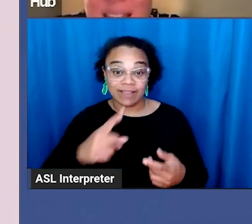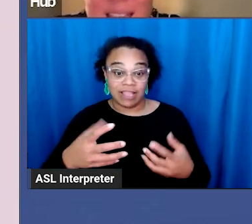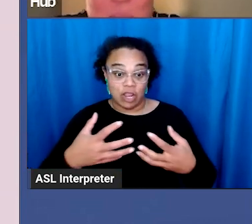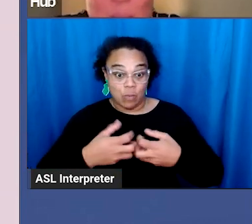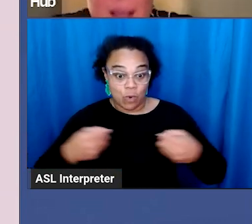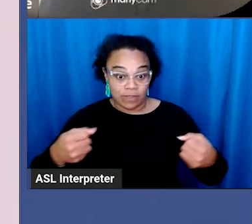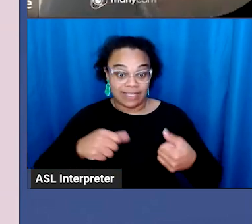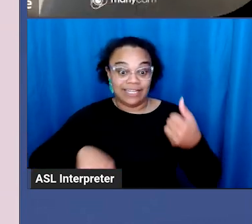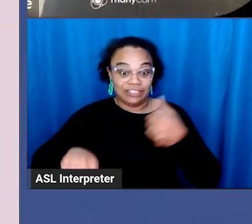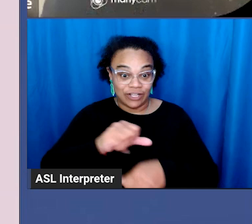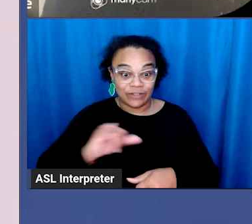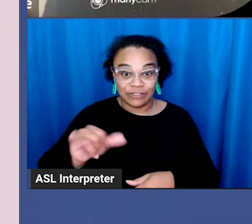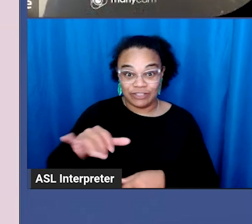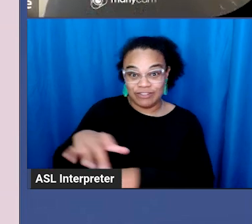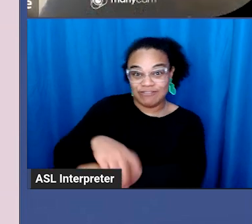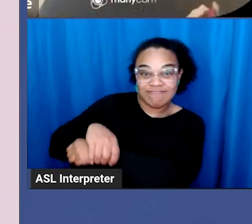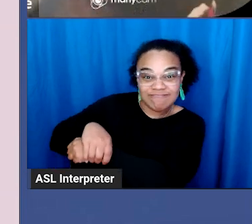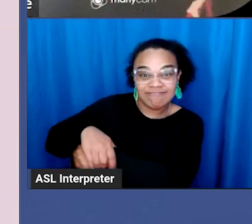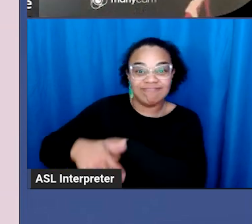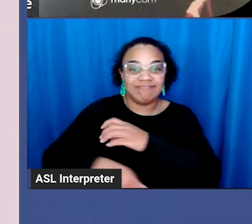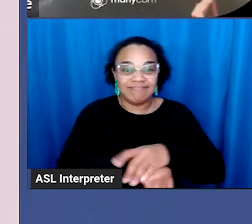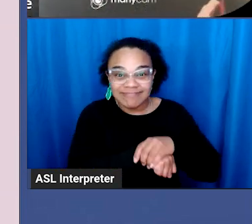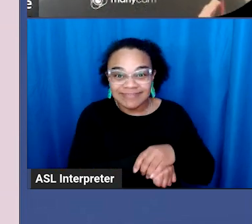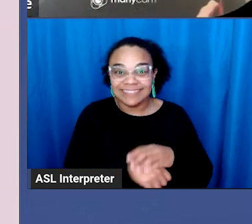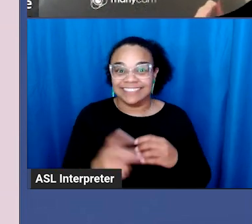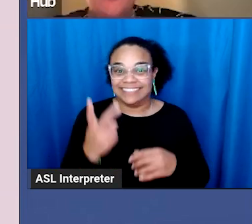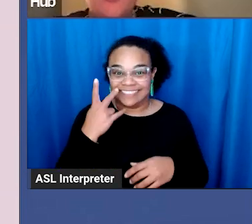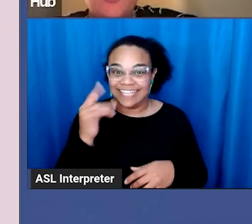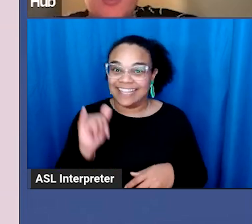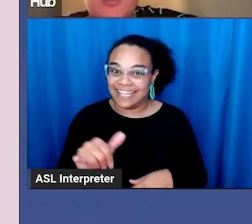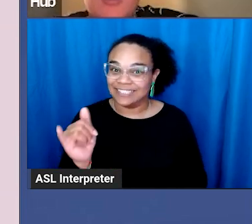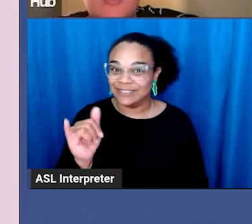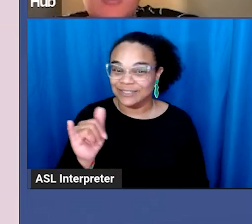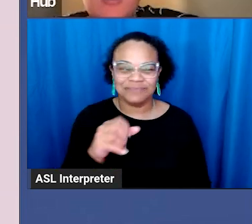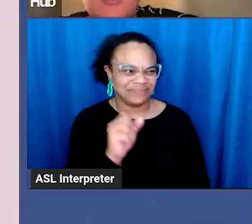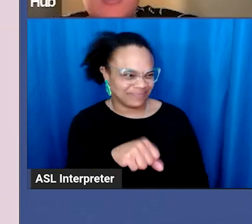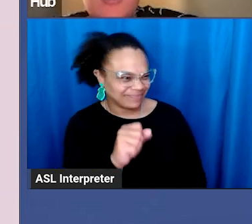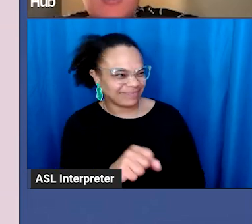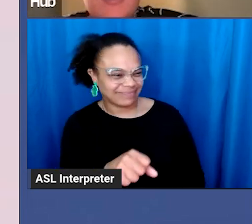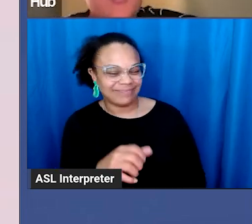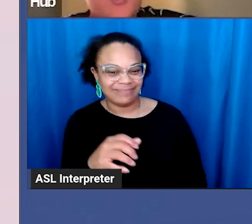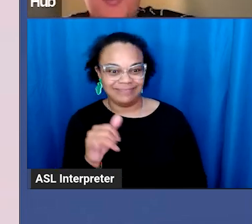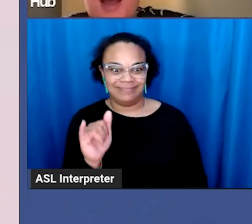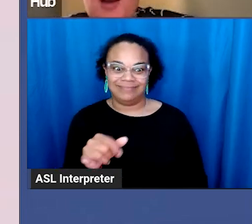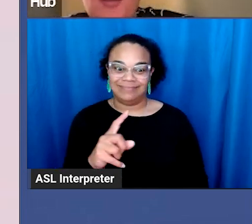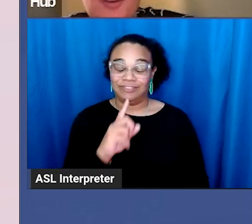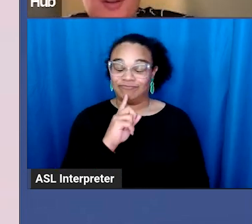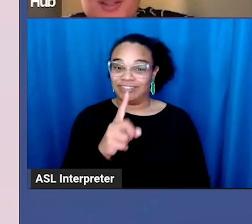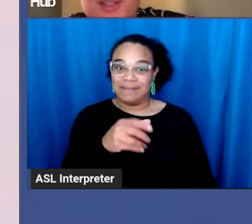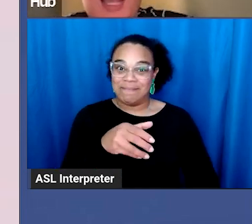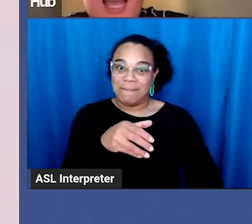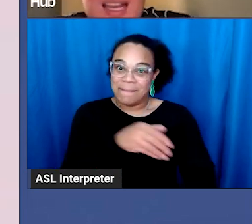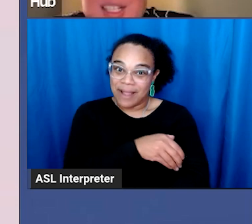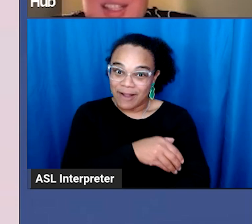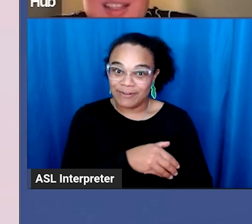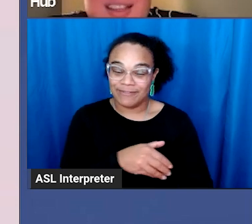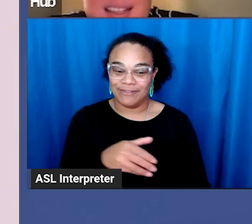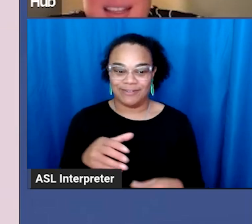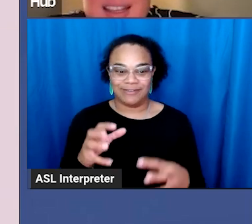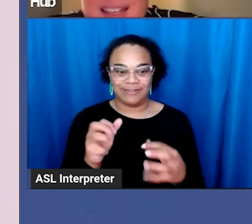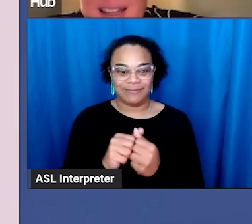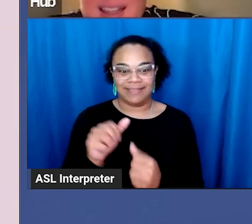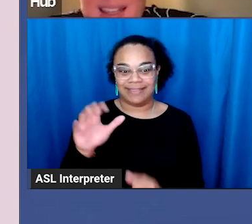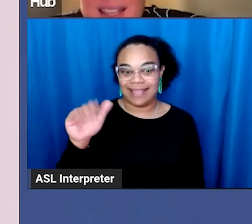I see that as Right? well, like on Yeah. others, and and this is really powerful little cache